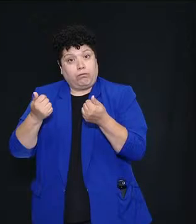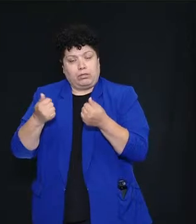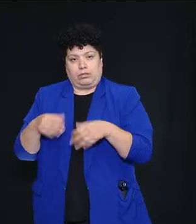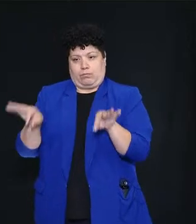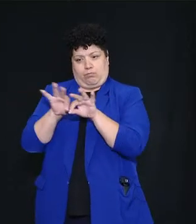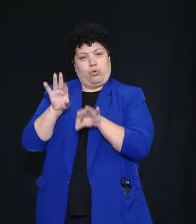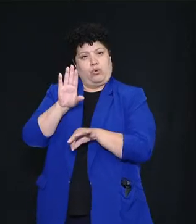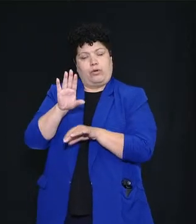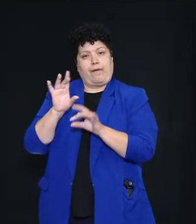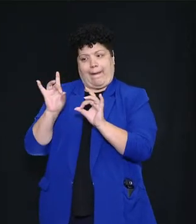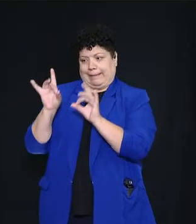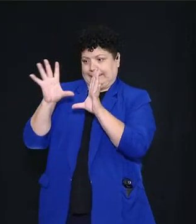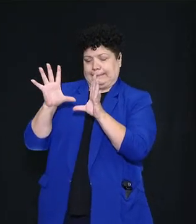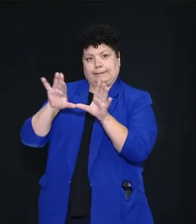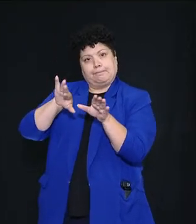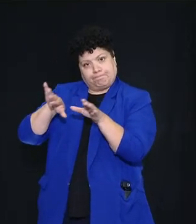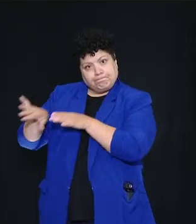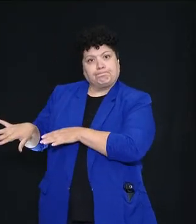never hate.